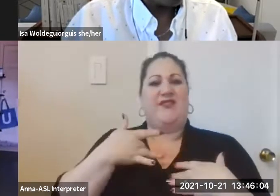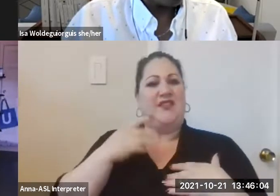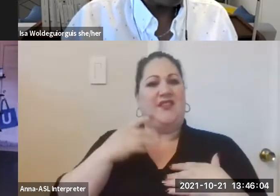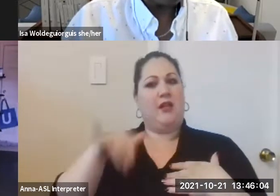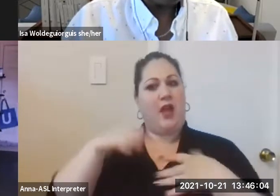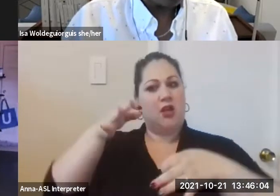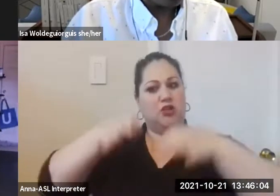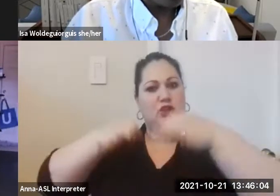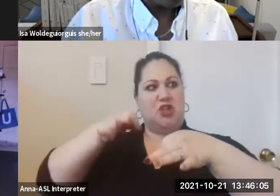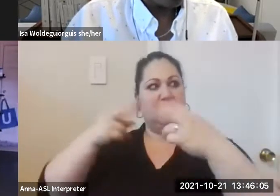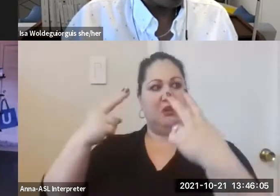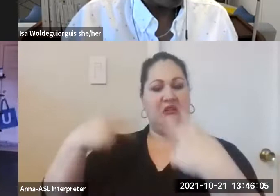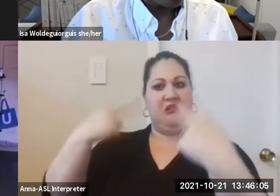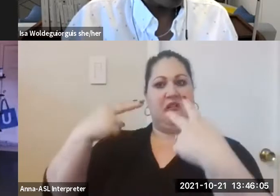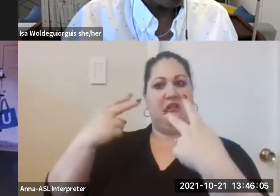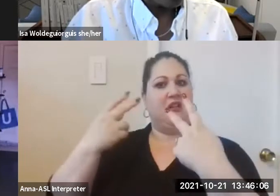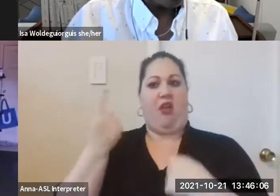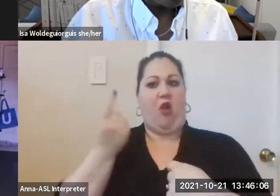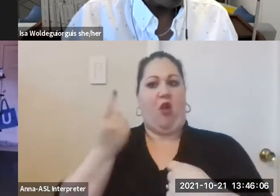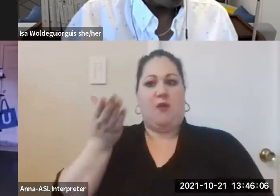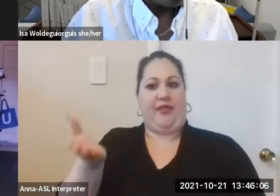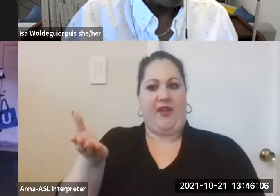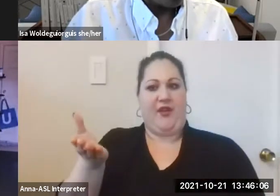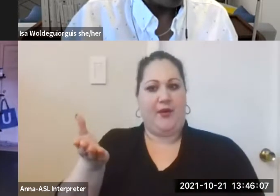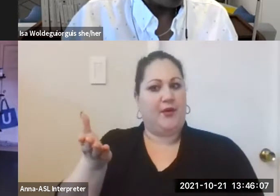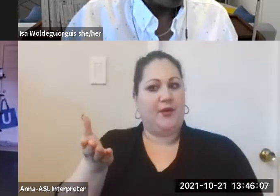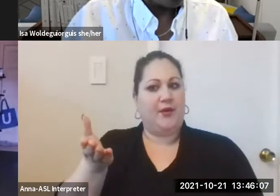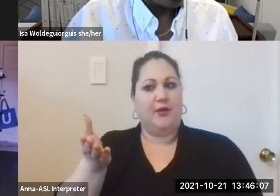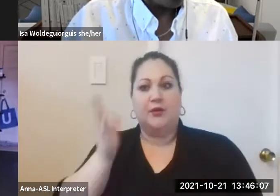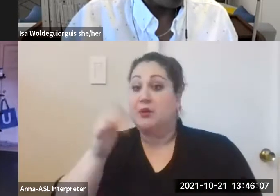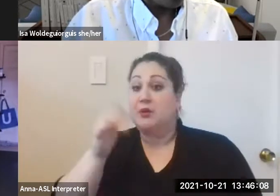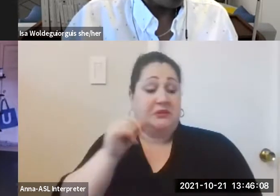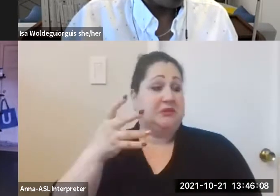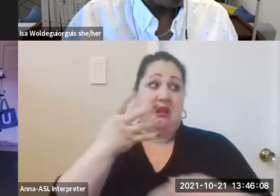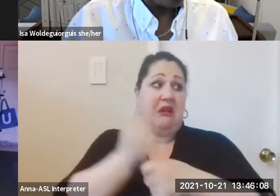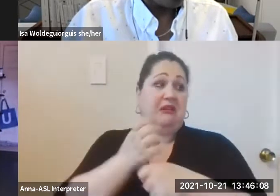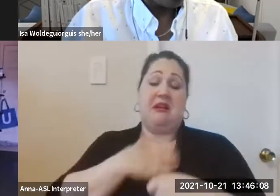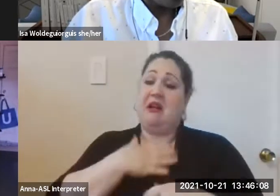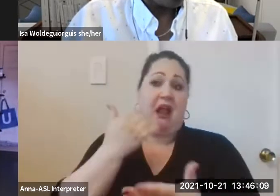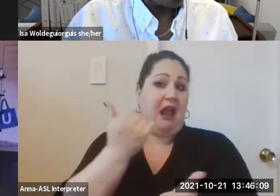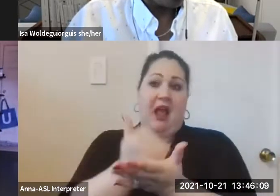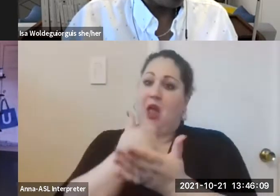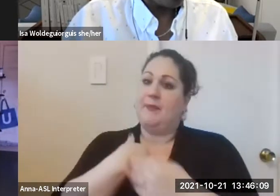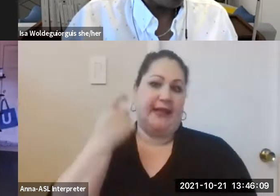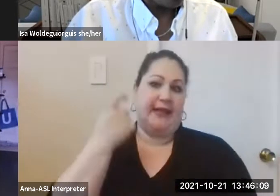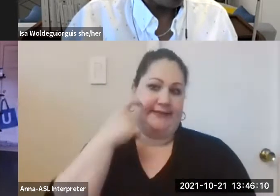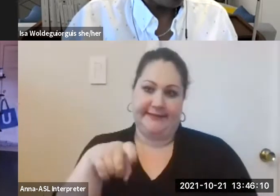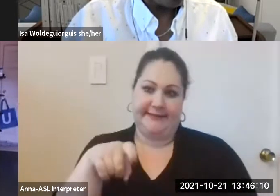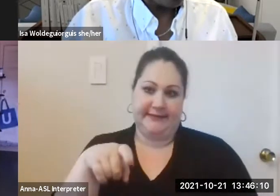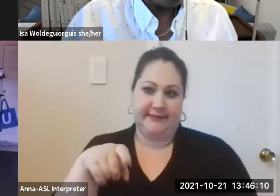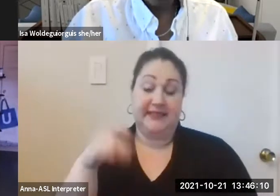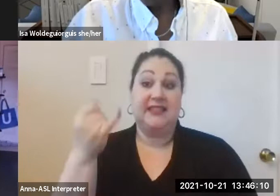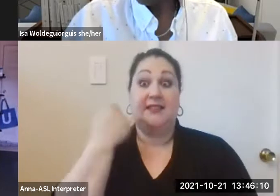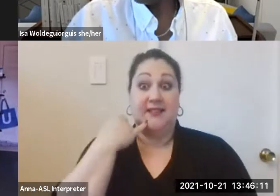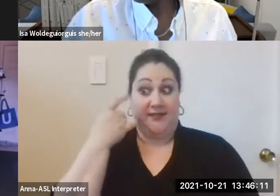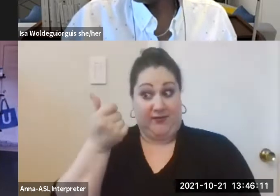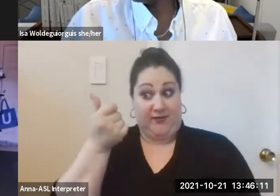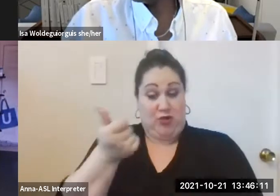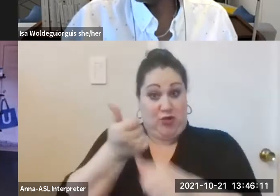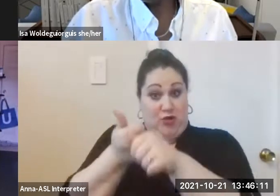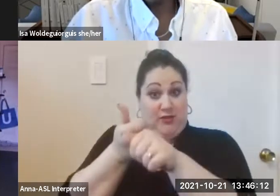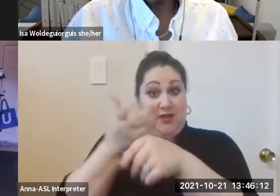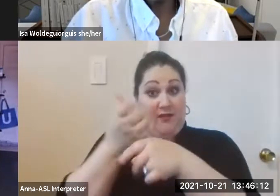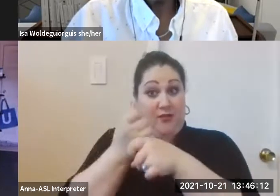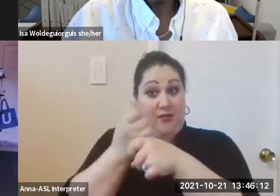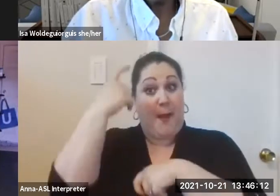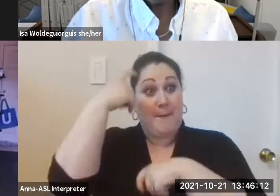I'm not going to get the help that I need. And, had she received mental health services at the